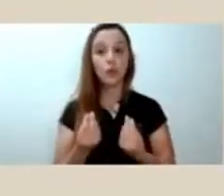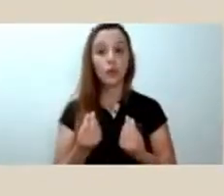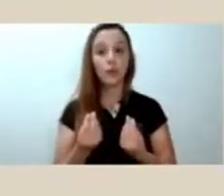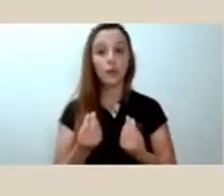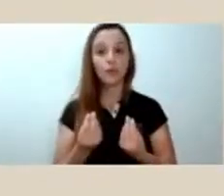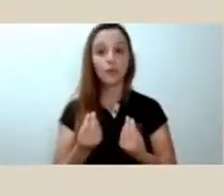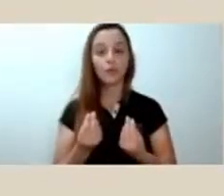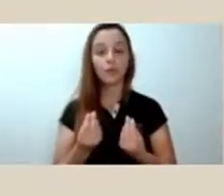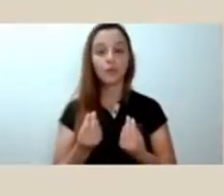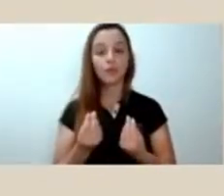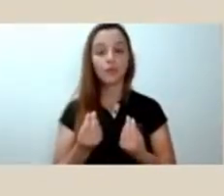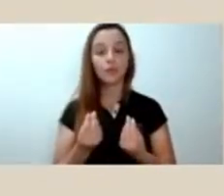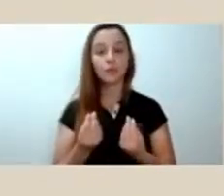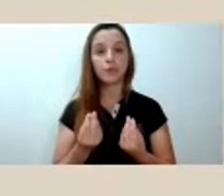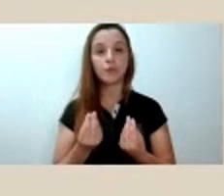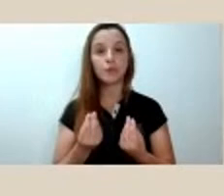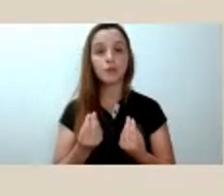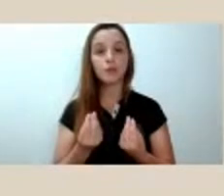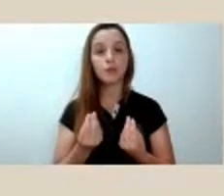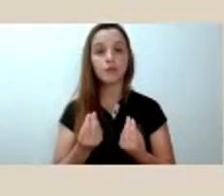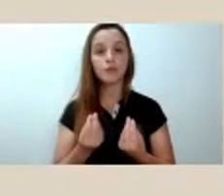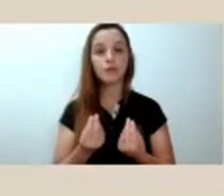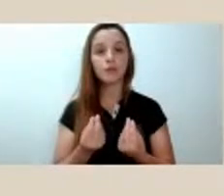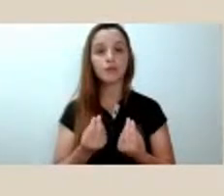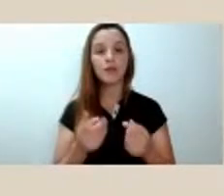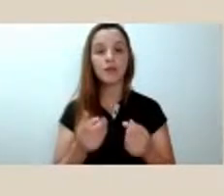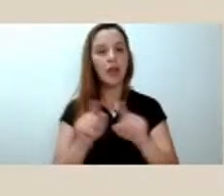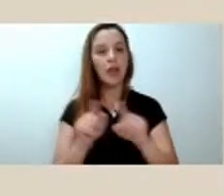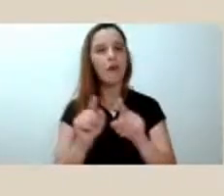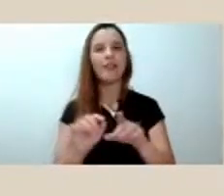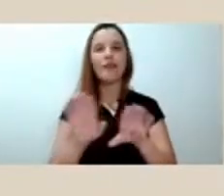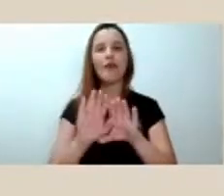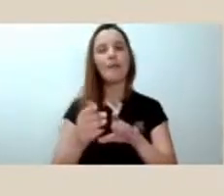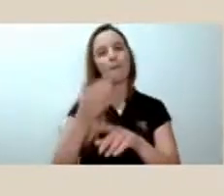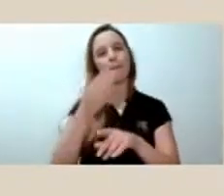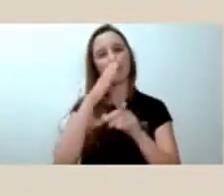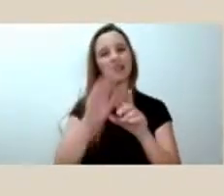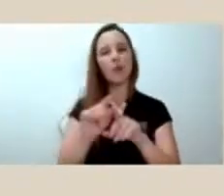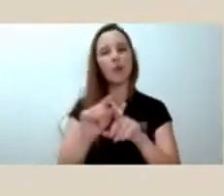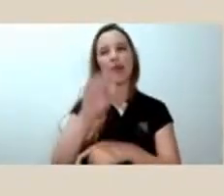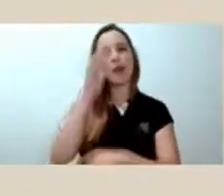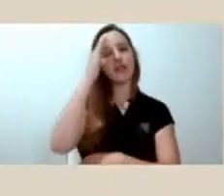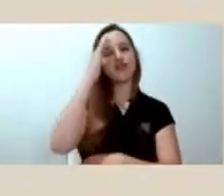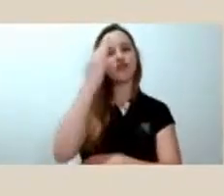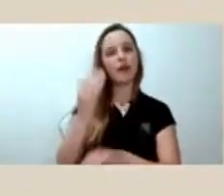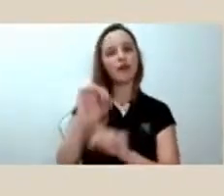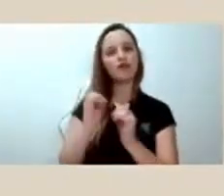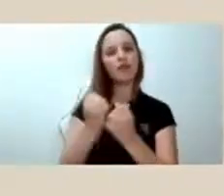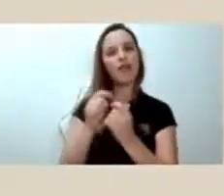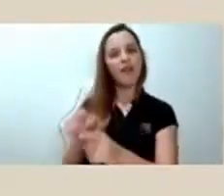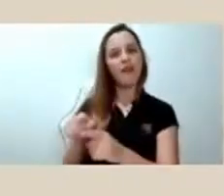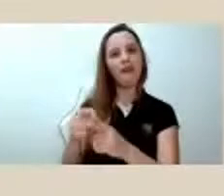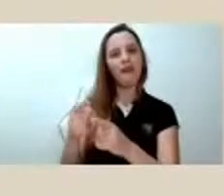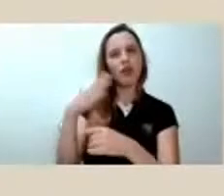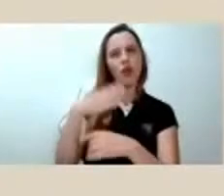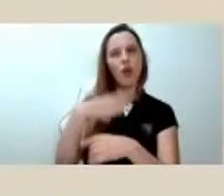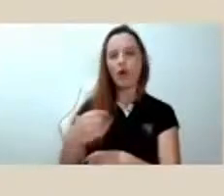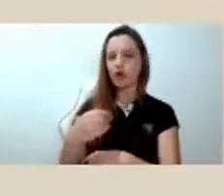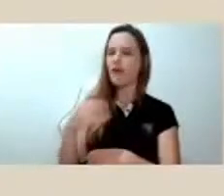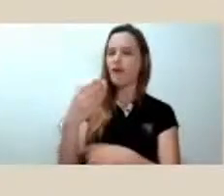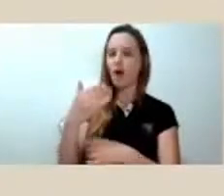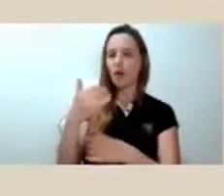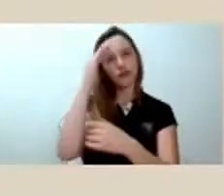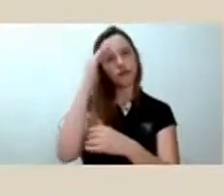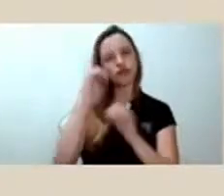the image that you are giving of the mirror and of the mirror of society. And I would like to push that a little bit